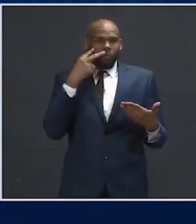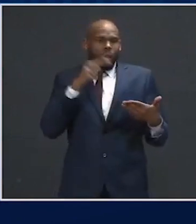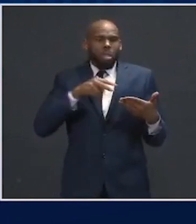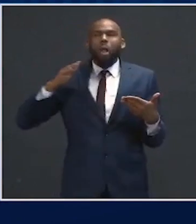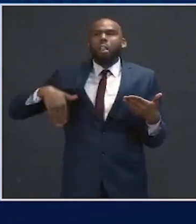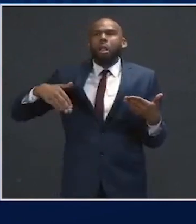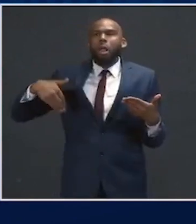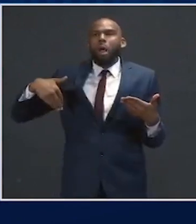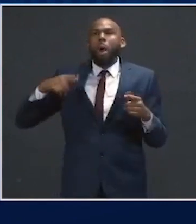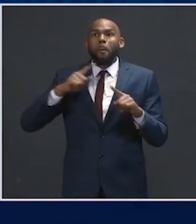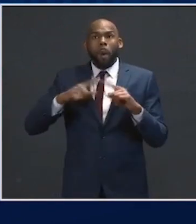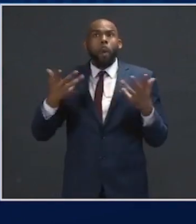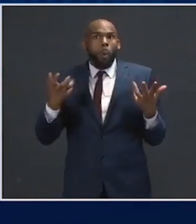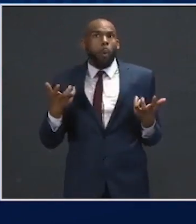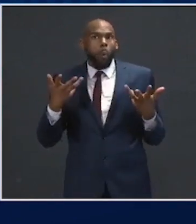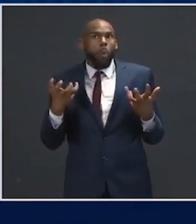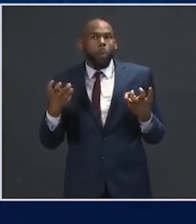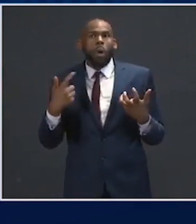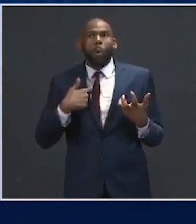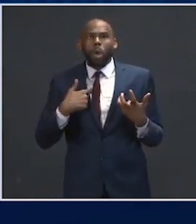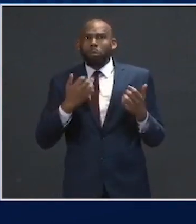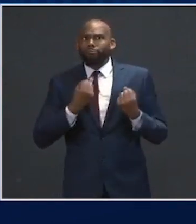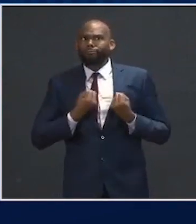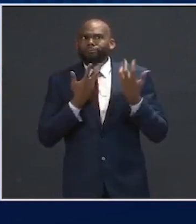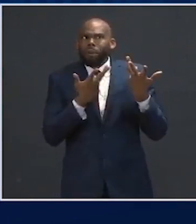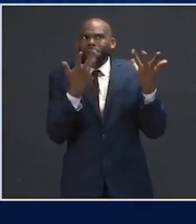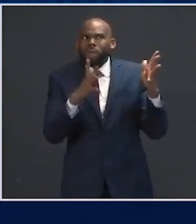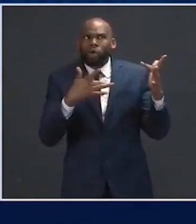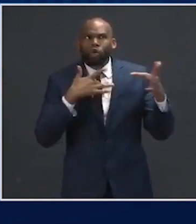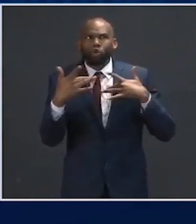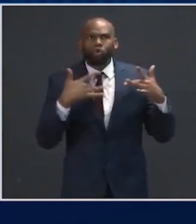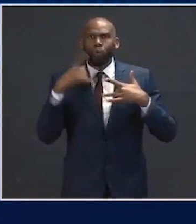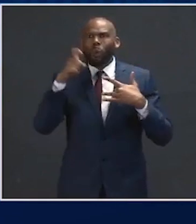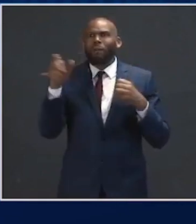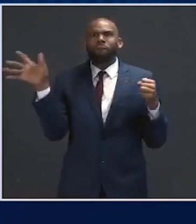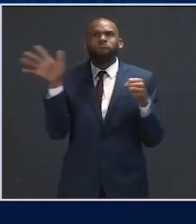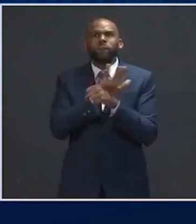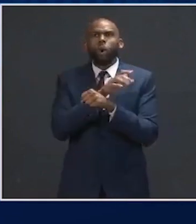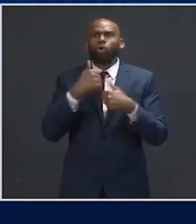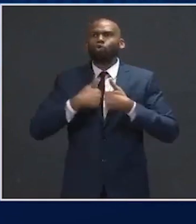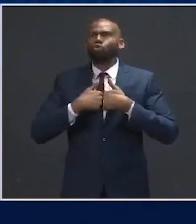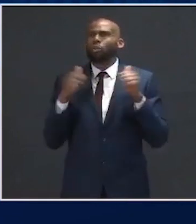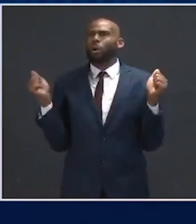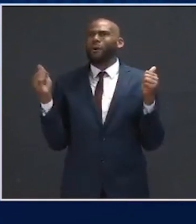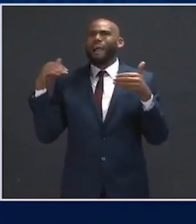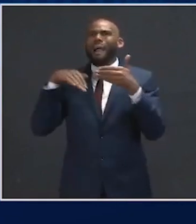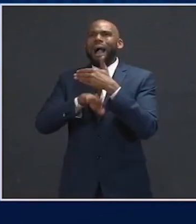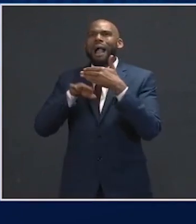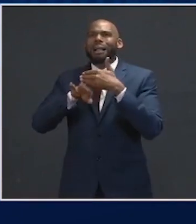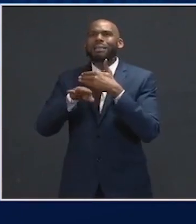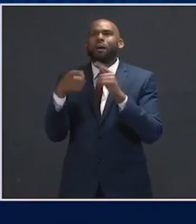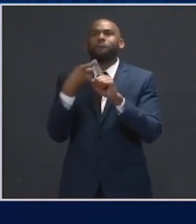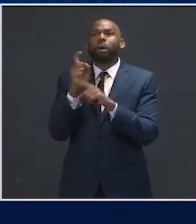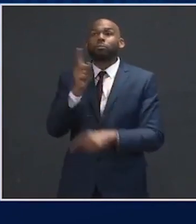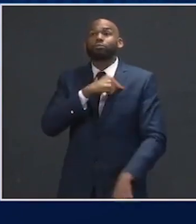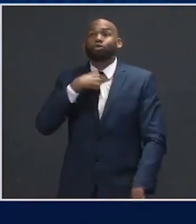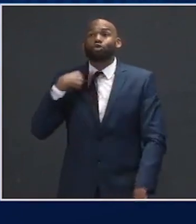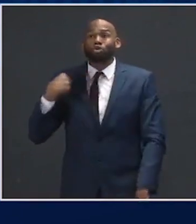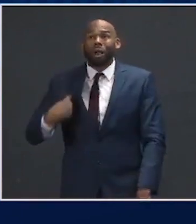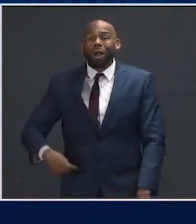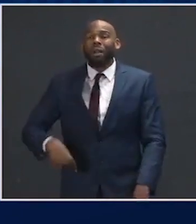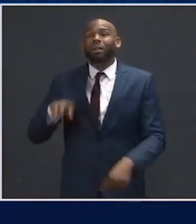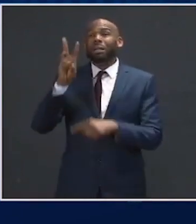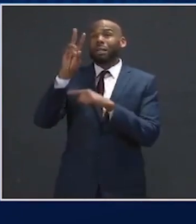that. We've expressed our concerns regarding the need for full transparency and access from China and the WHO to all